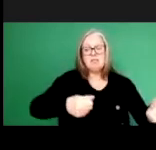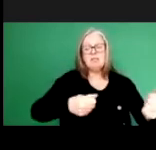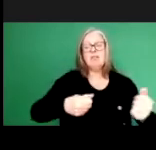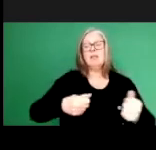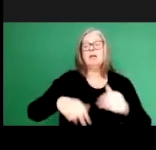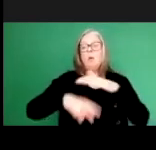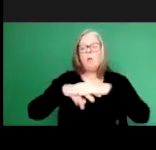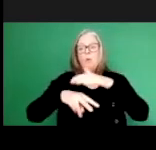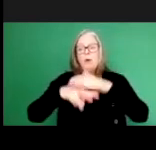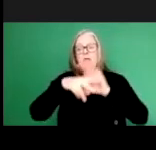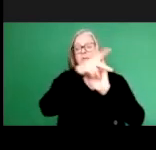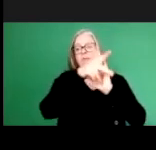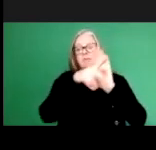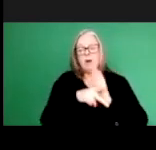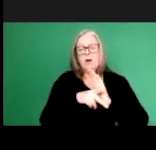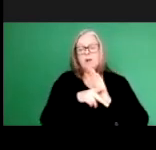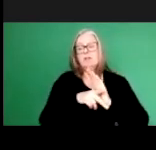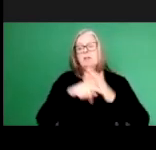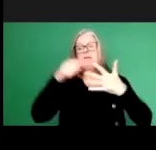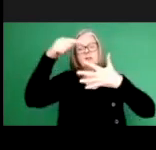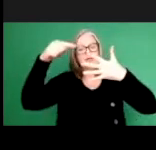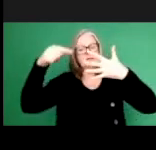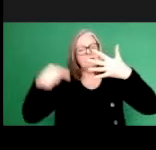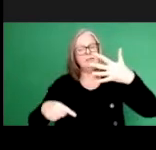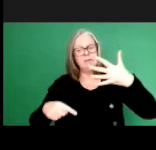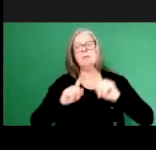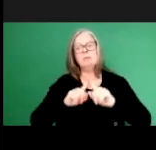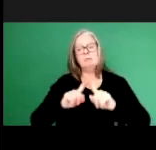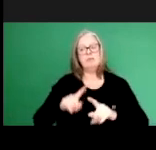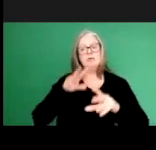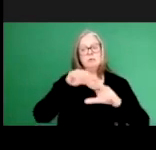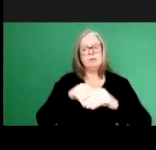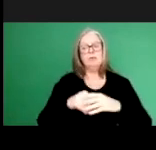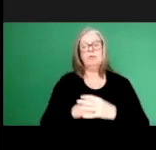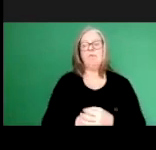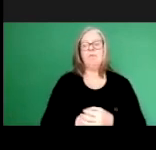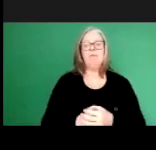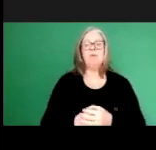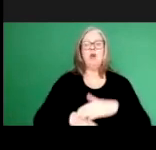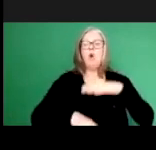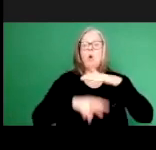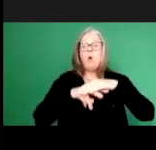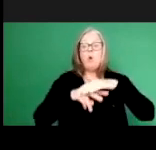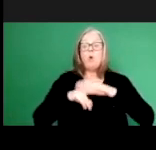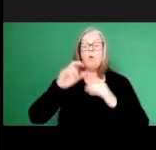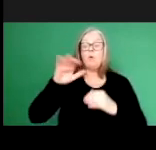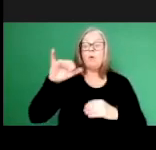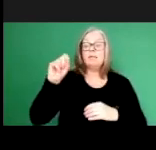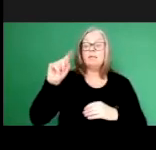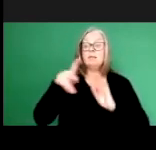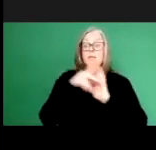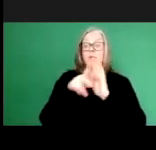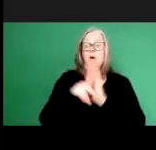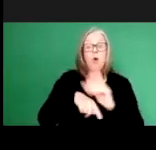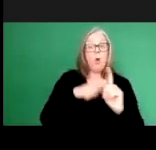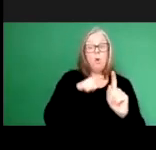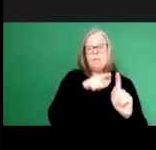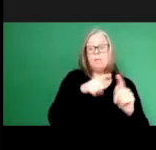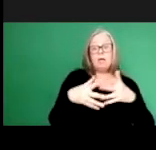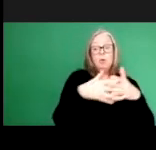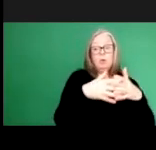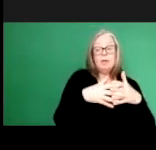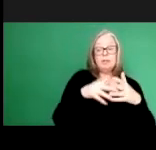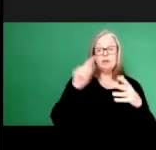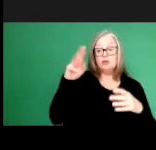are not just, you know, any, not just Trump, you know, it's not just in the U S it's in Brazil and Indian,